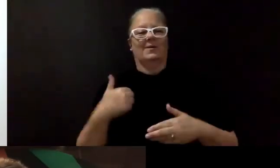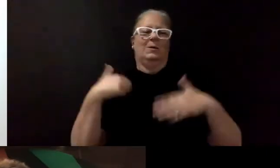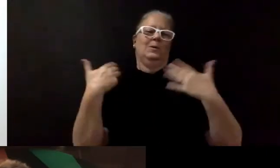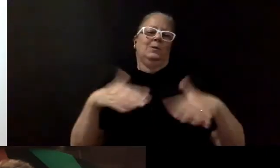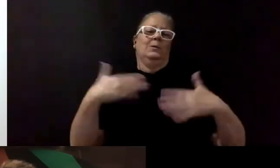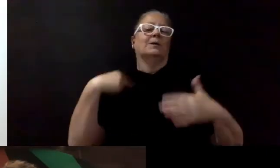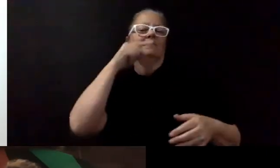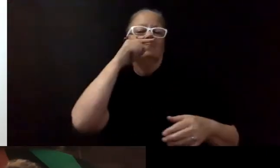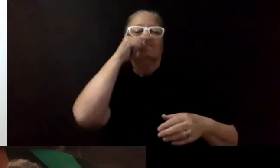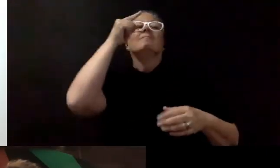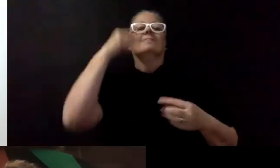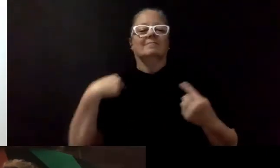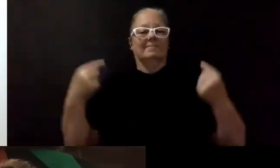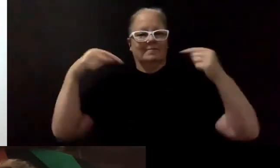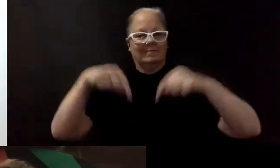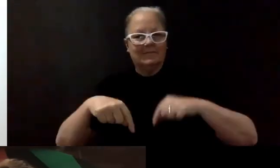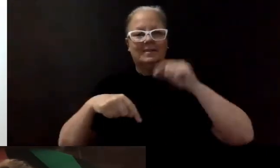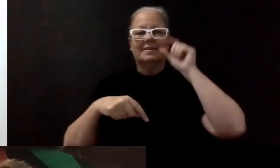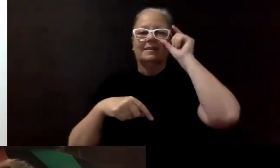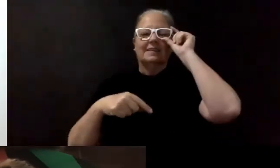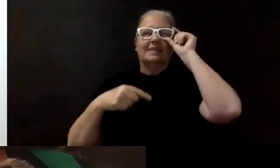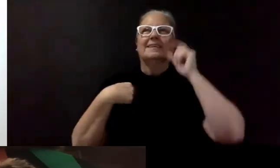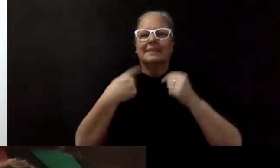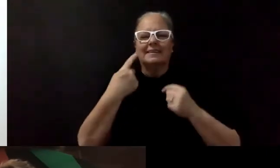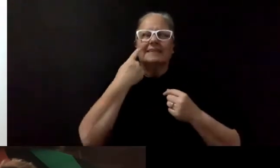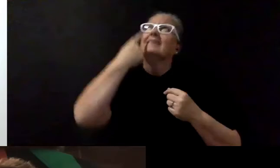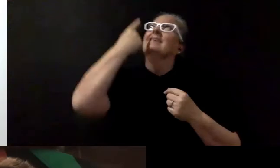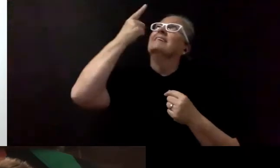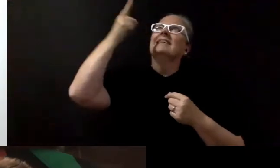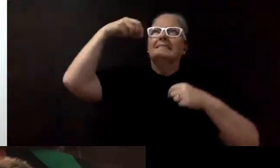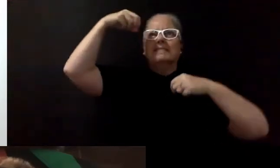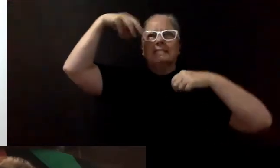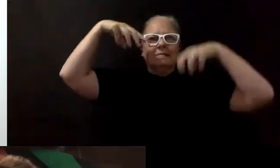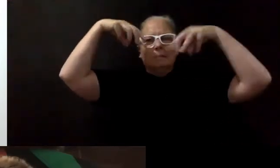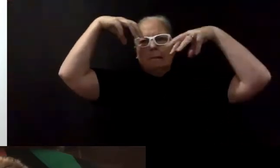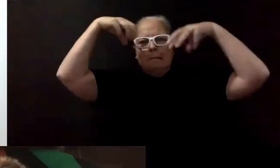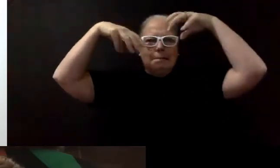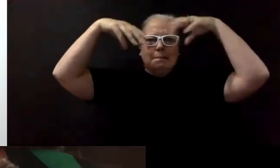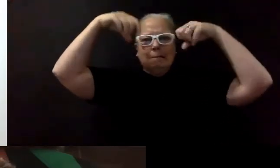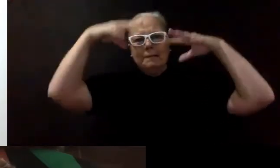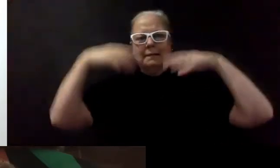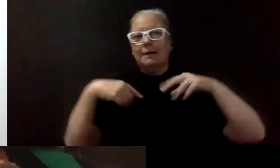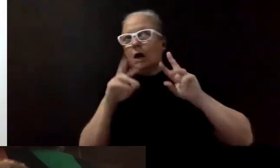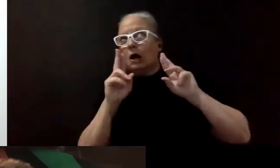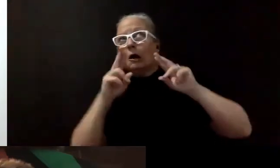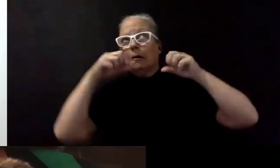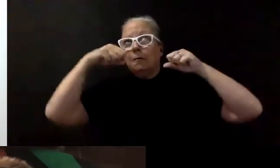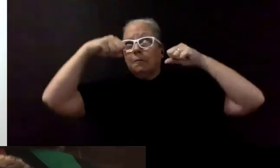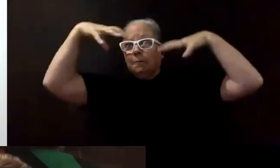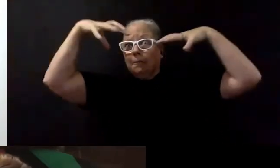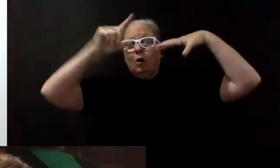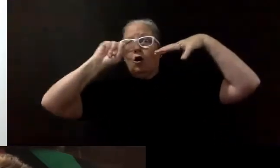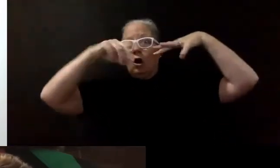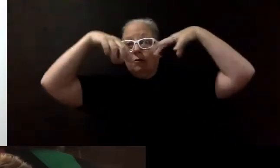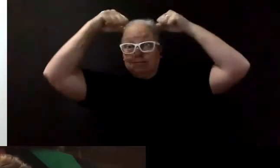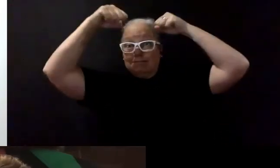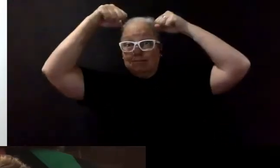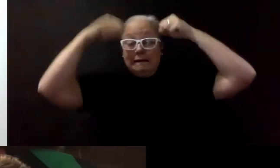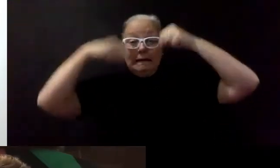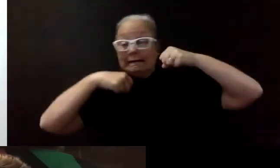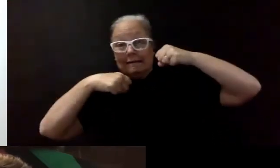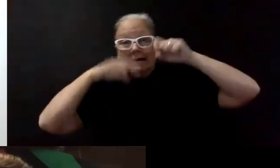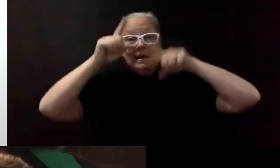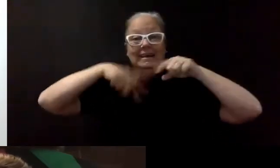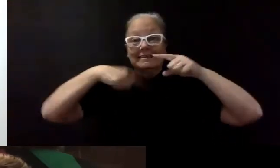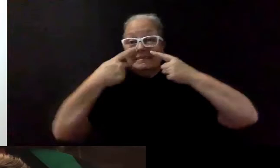here. Sorry, the lights are flickering on and off in this office space, so hopefully they stay on. But yeah, thank you so much for